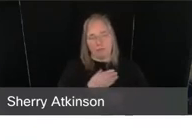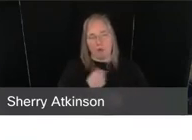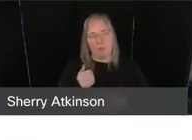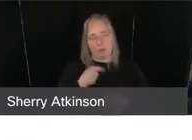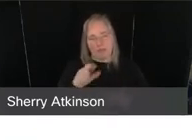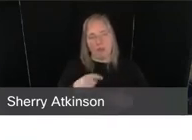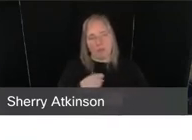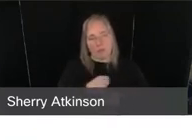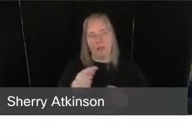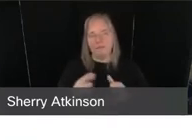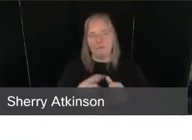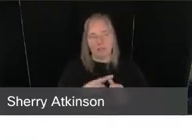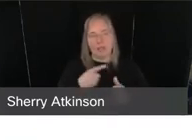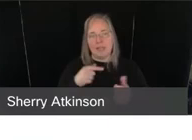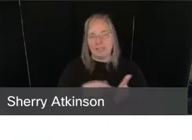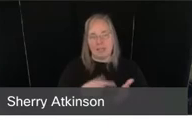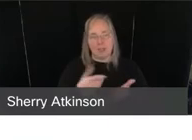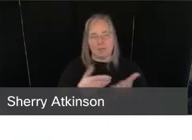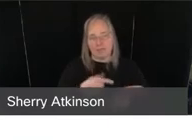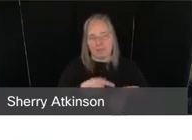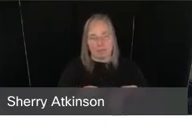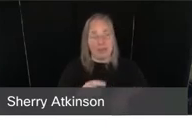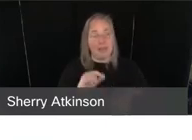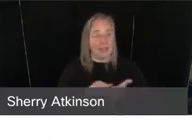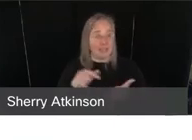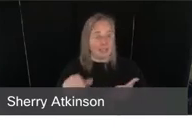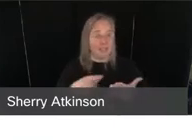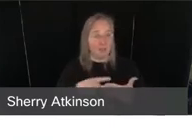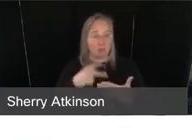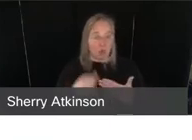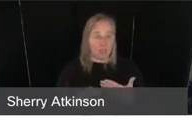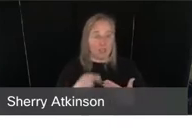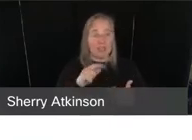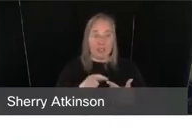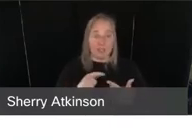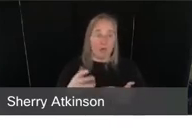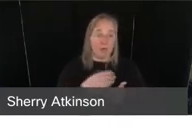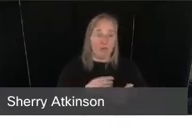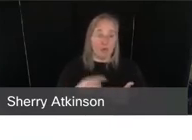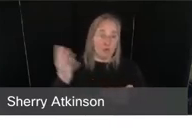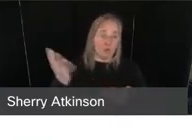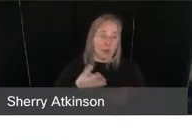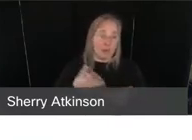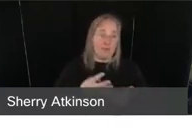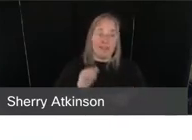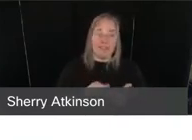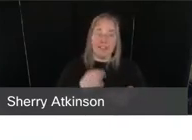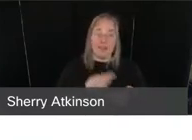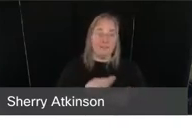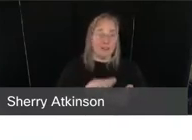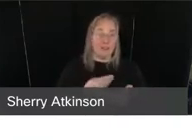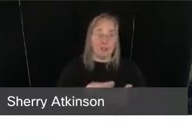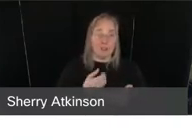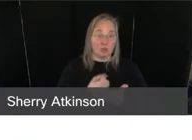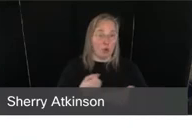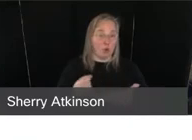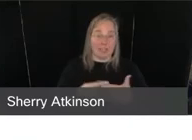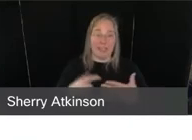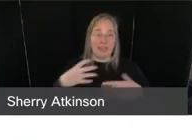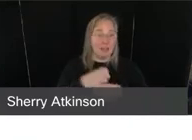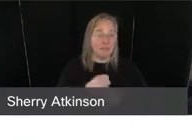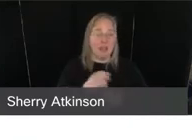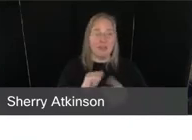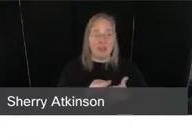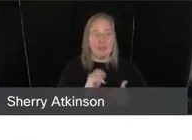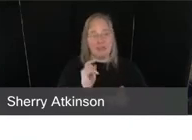So that is this project, this revenue stream, this funding source in a nutshell. It also kind of gives you an update on